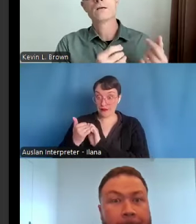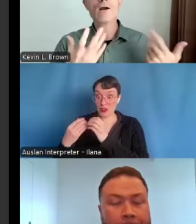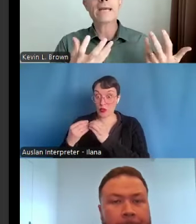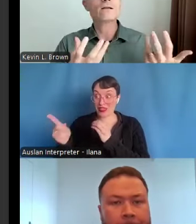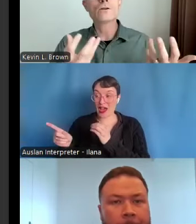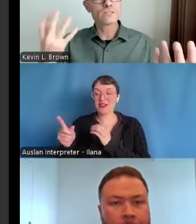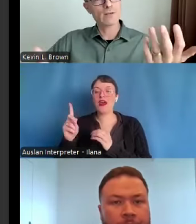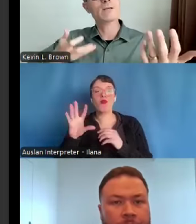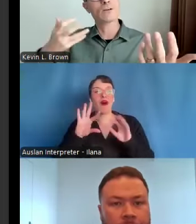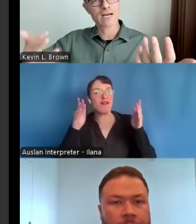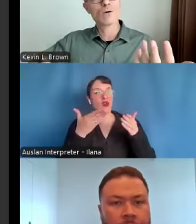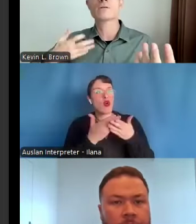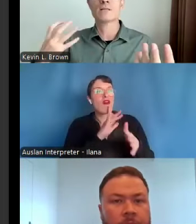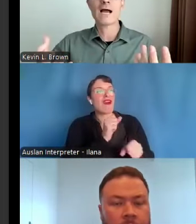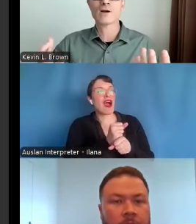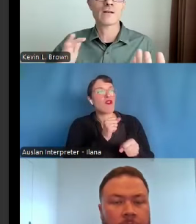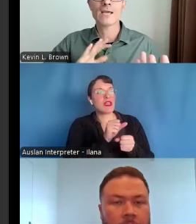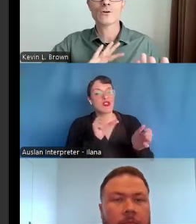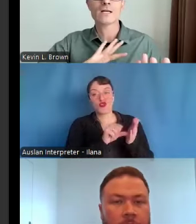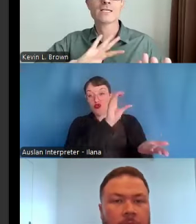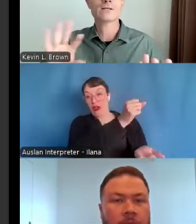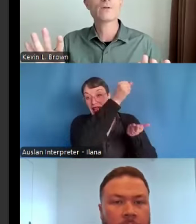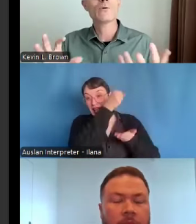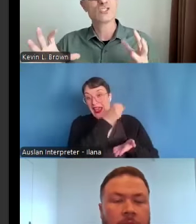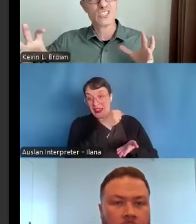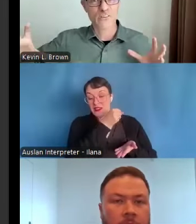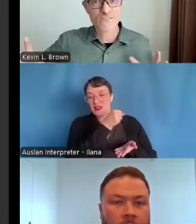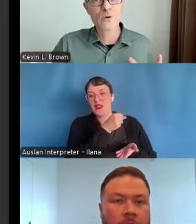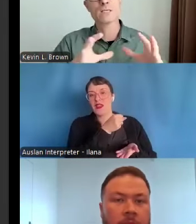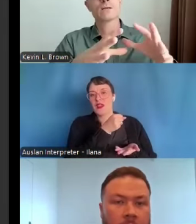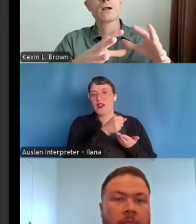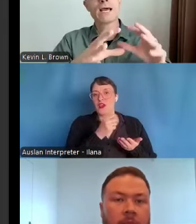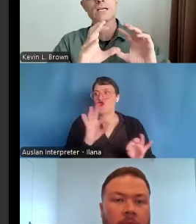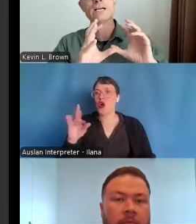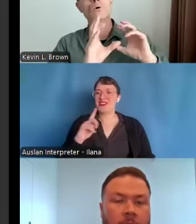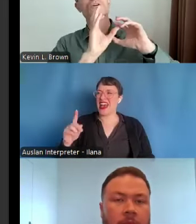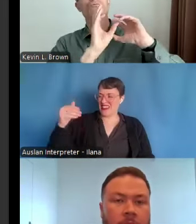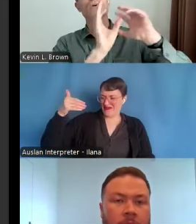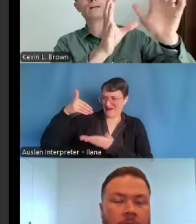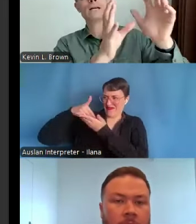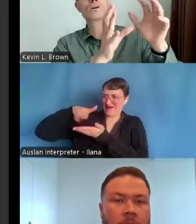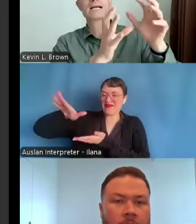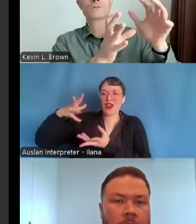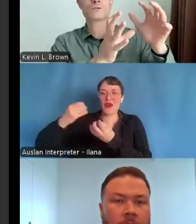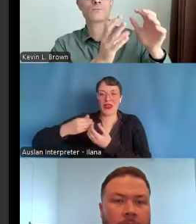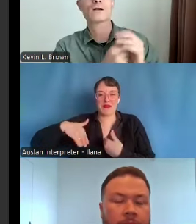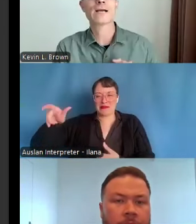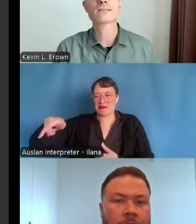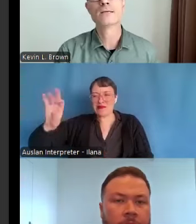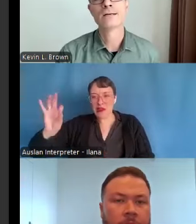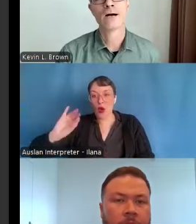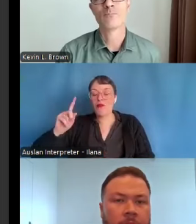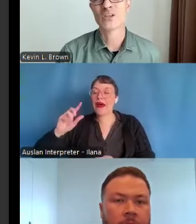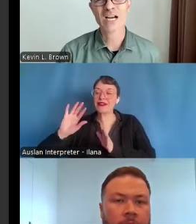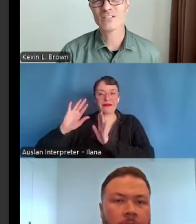grants. Great. You're still keeping those high net worths in the background. Again, you're not telling them no. It's just that you're focusing the brand in order to really attract those government